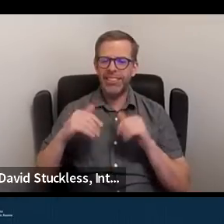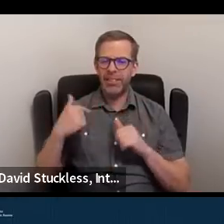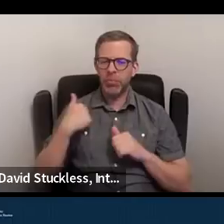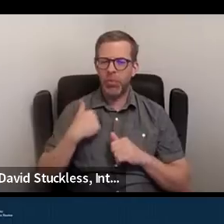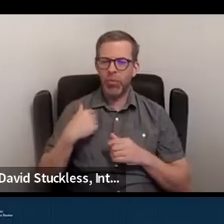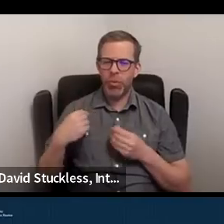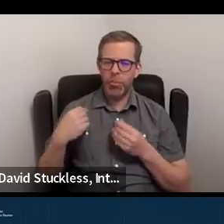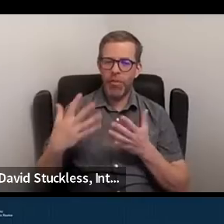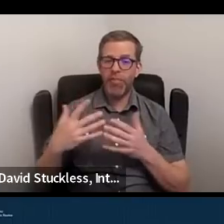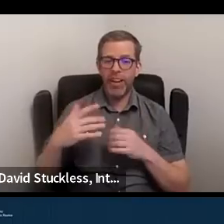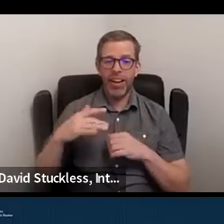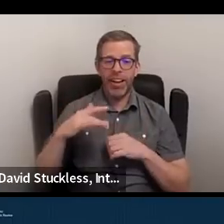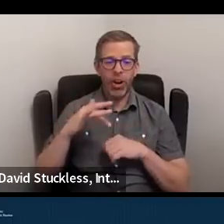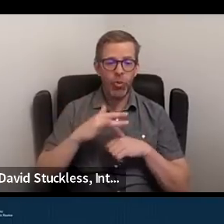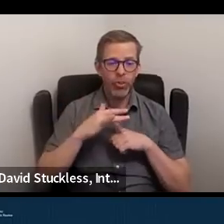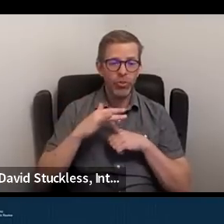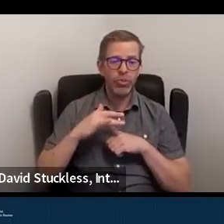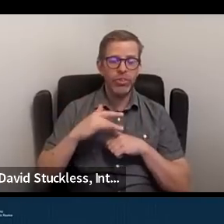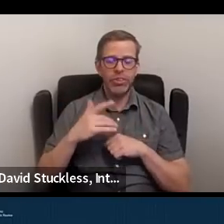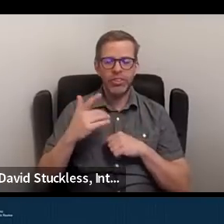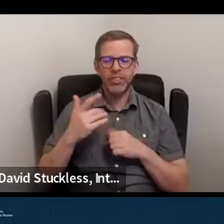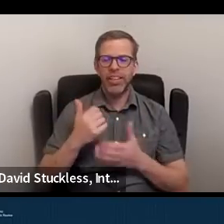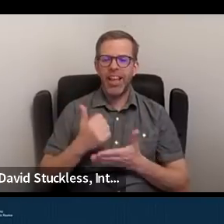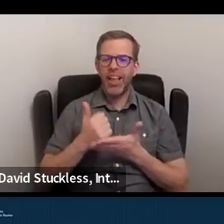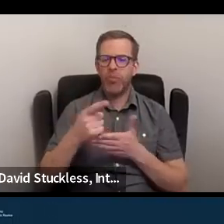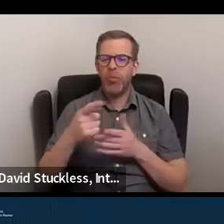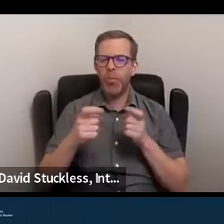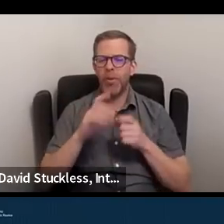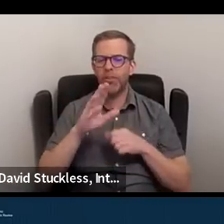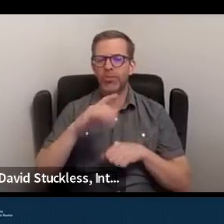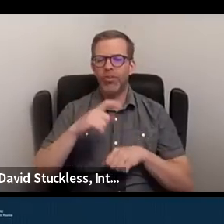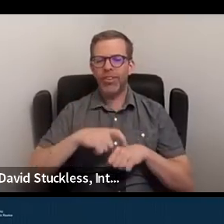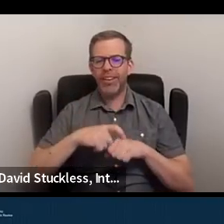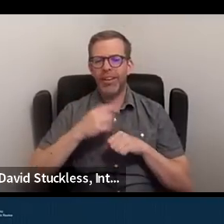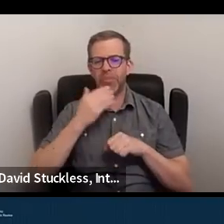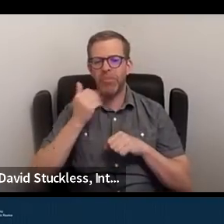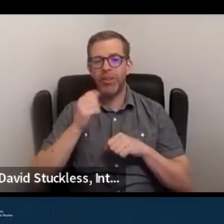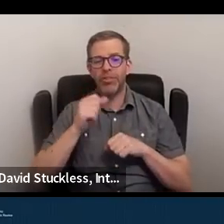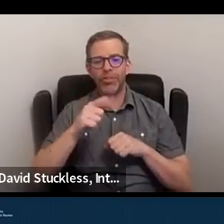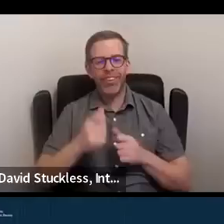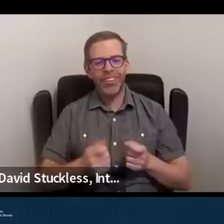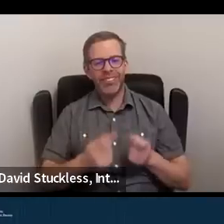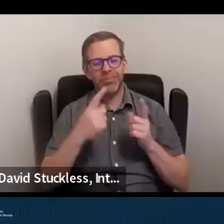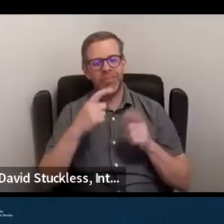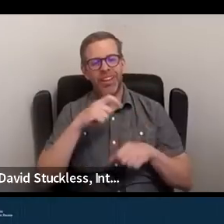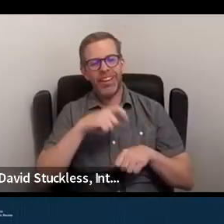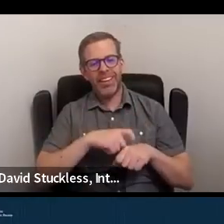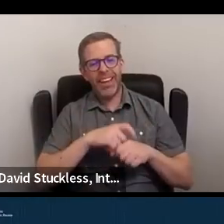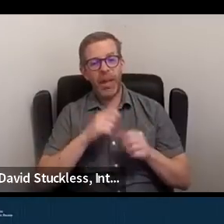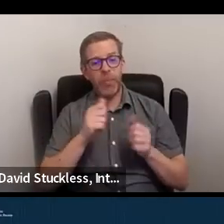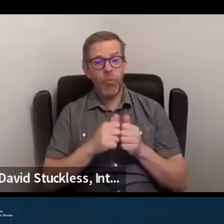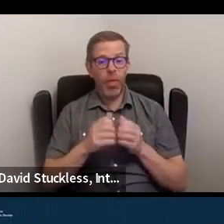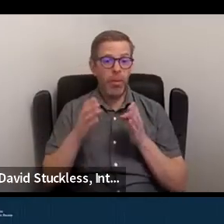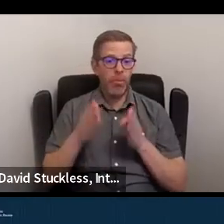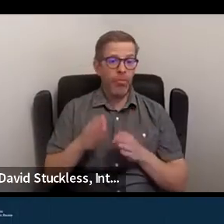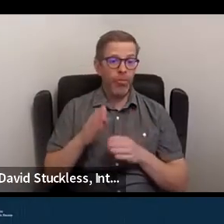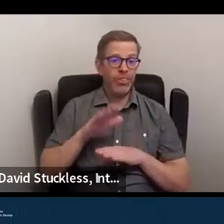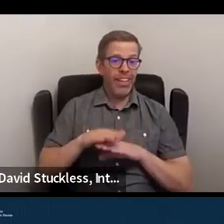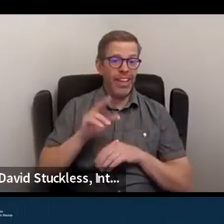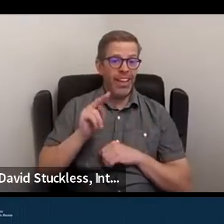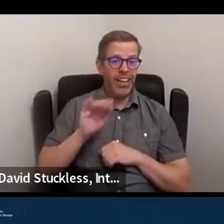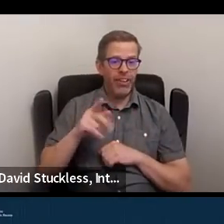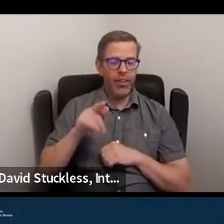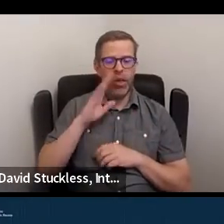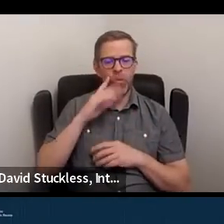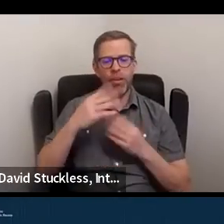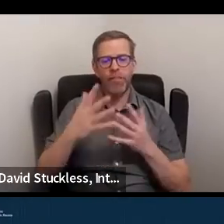and these resources is to help you manage your time so that you can spend the time with the person at NIH that's going to be able to provide